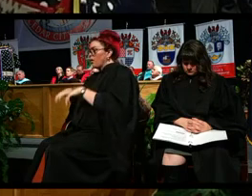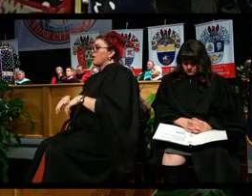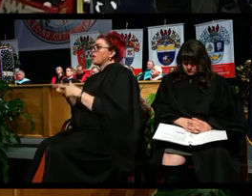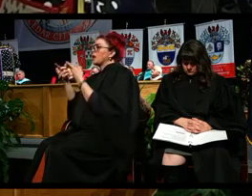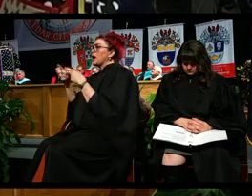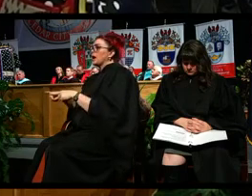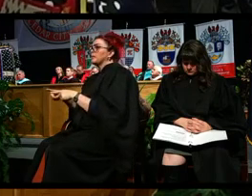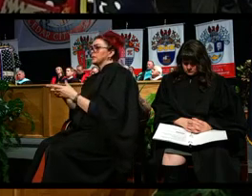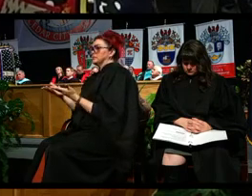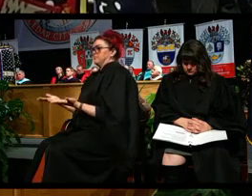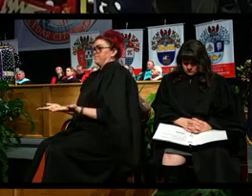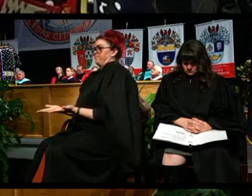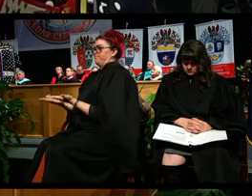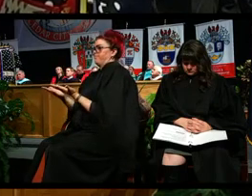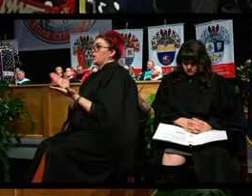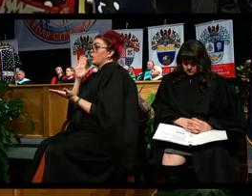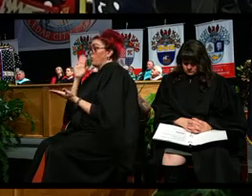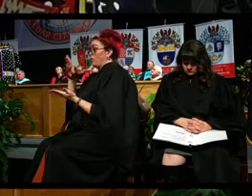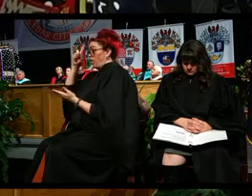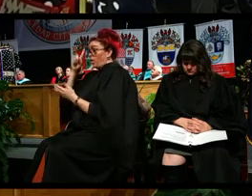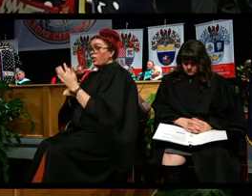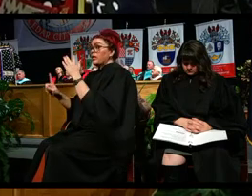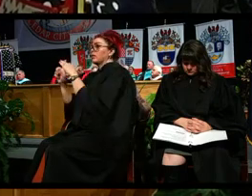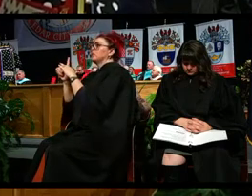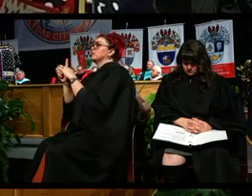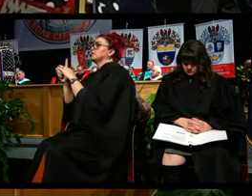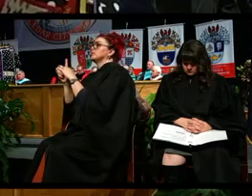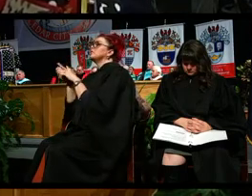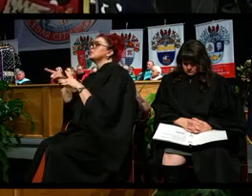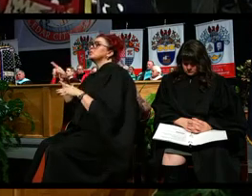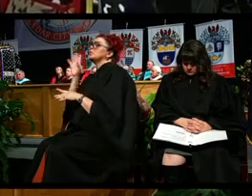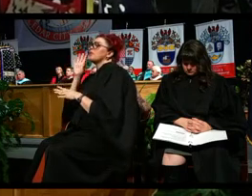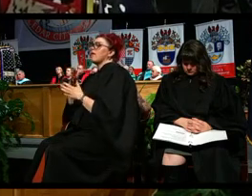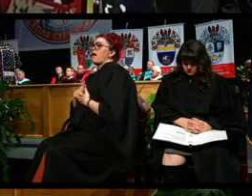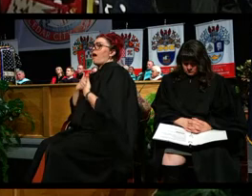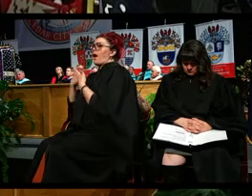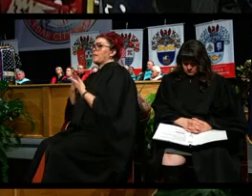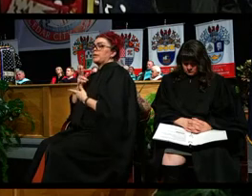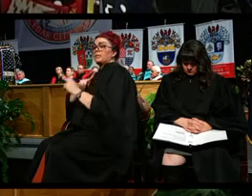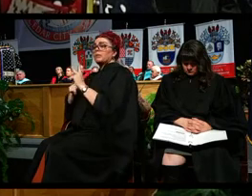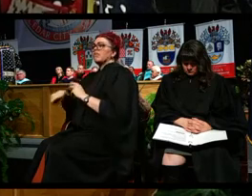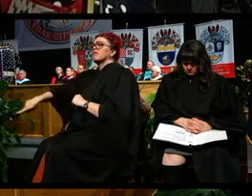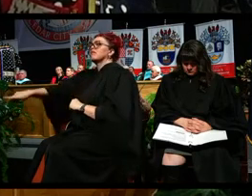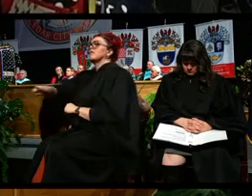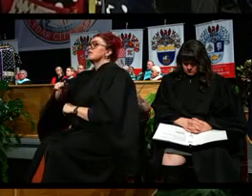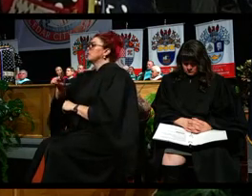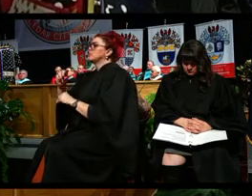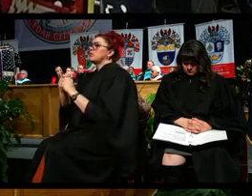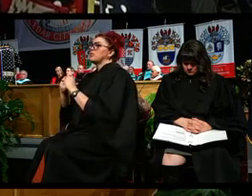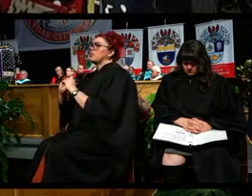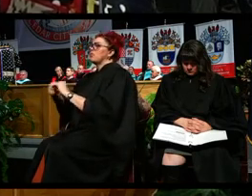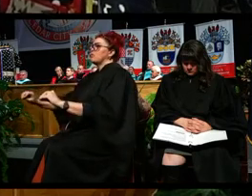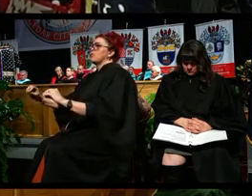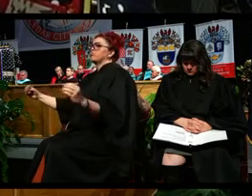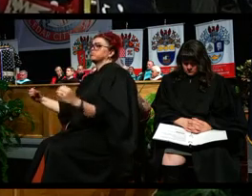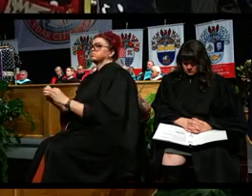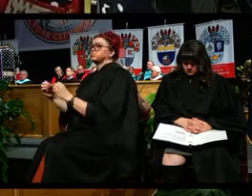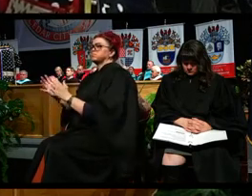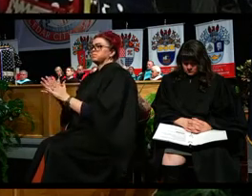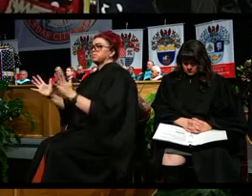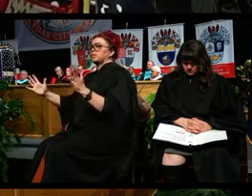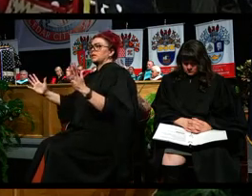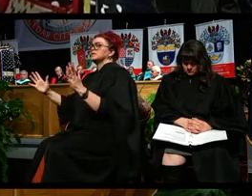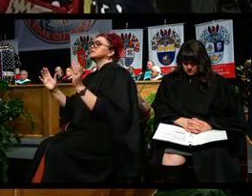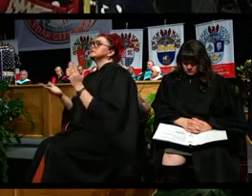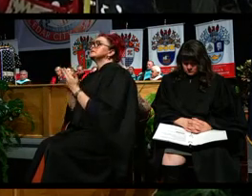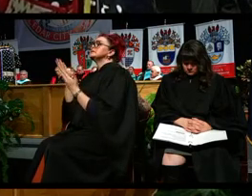to you. And you'll be happy, those who work with you. I pray that there will be no conflict, that there will be